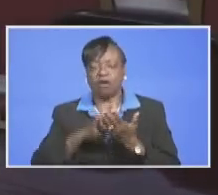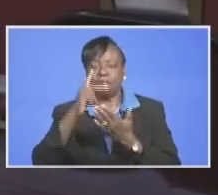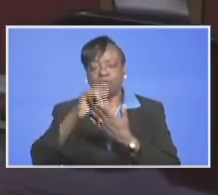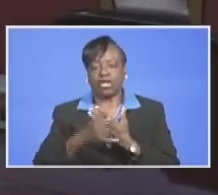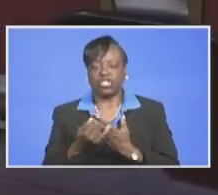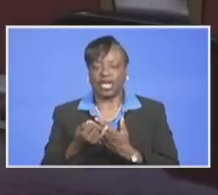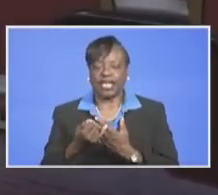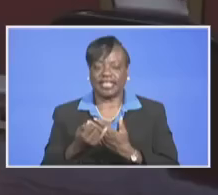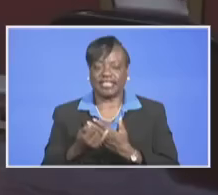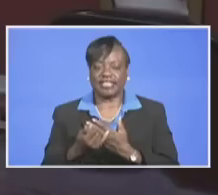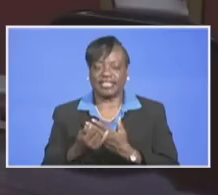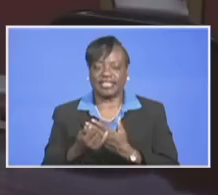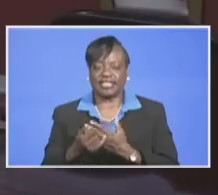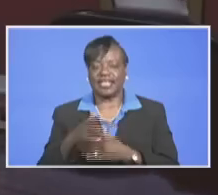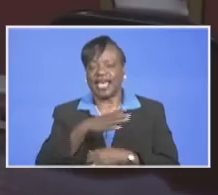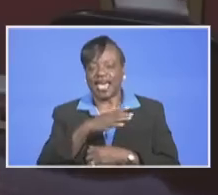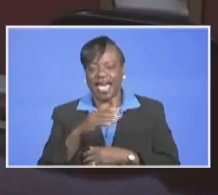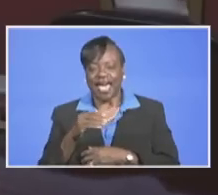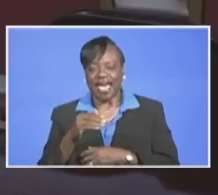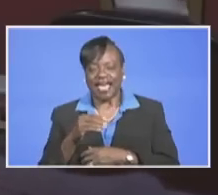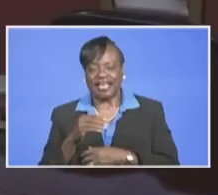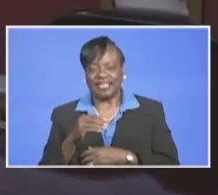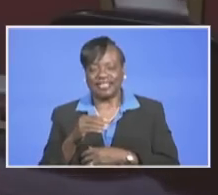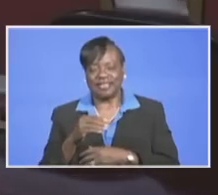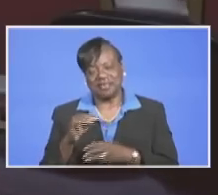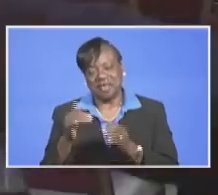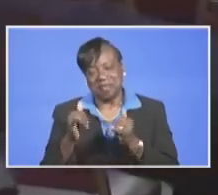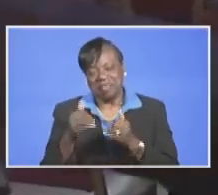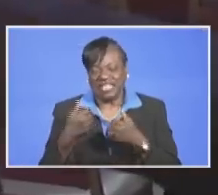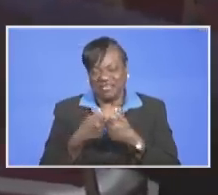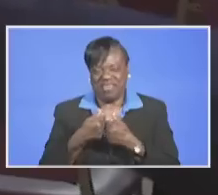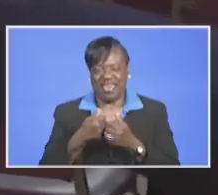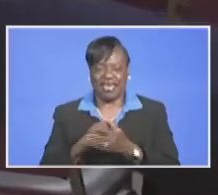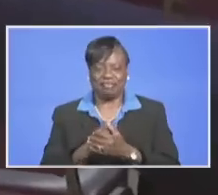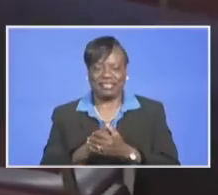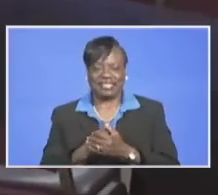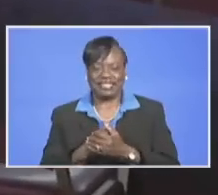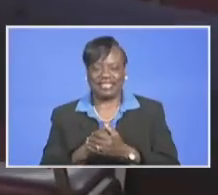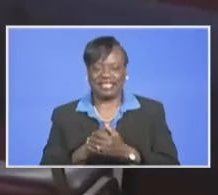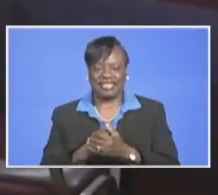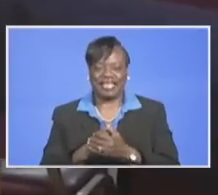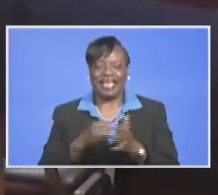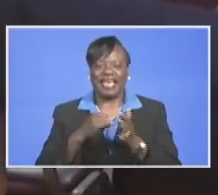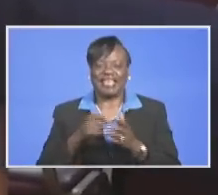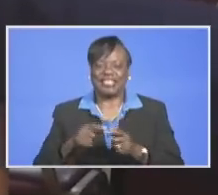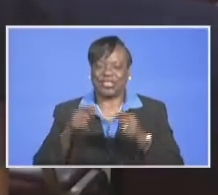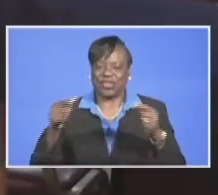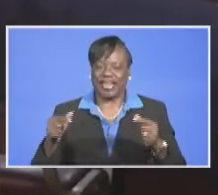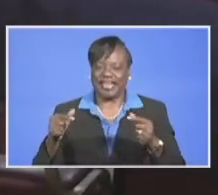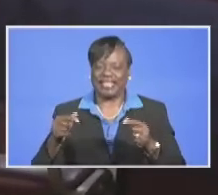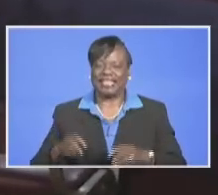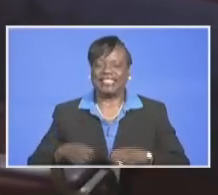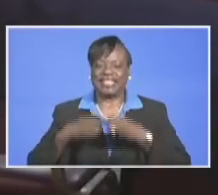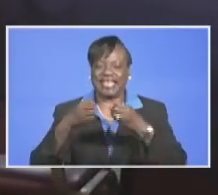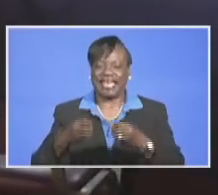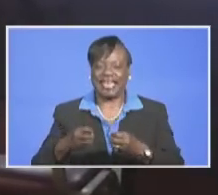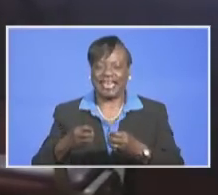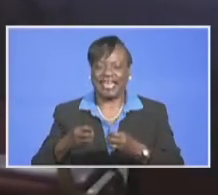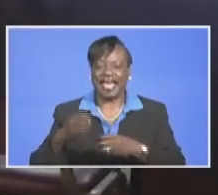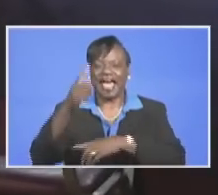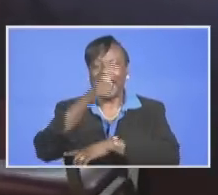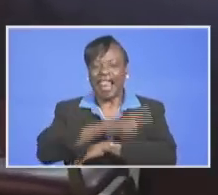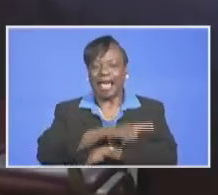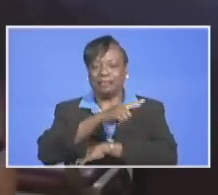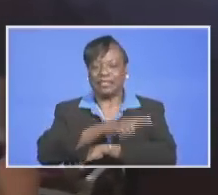and maybe mess around with a little bit. It felt great to get the laptop, and I'm probably going to use this